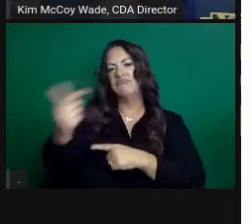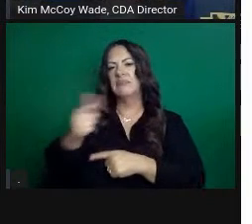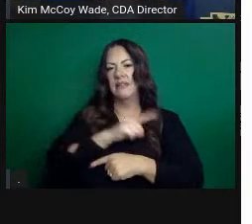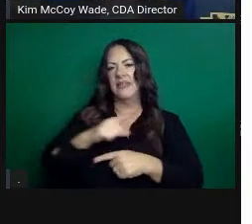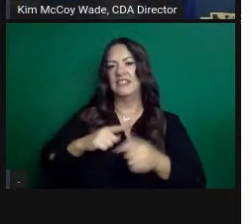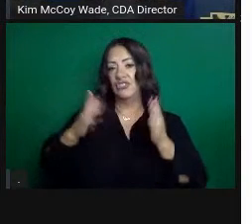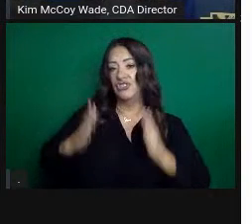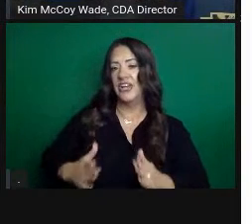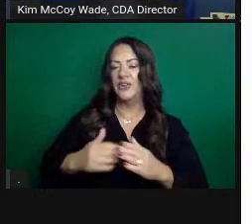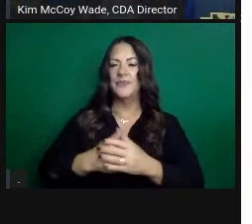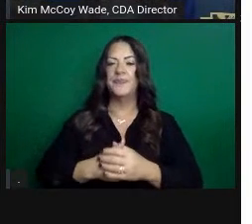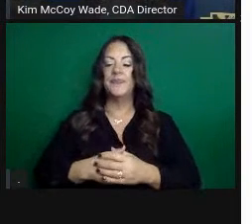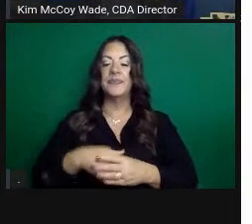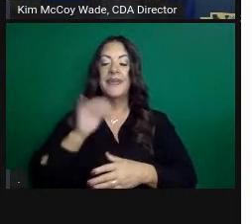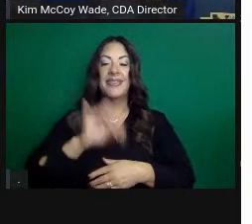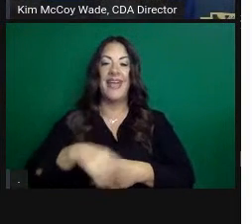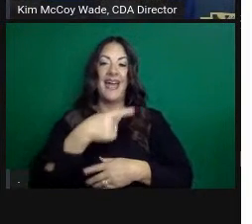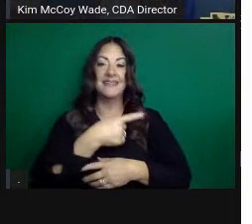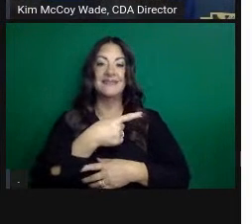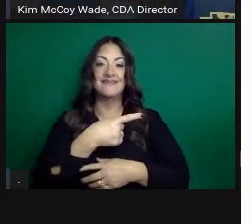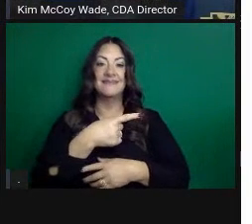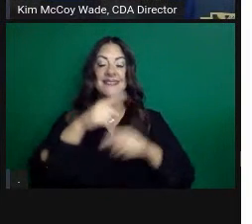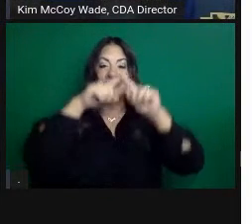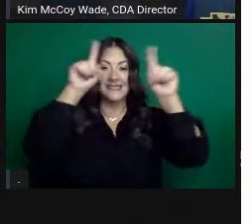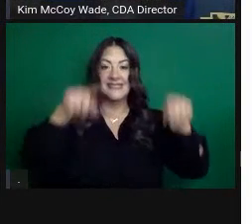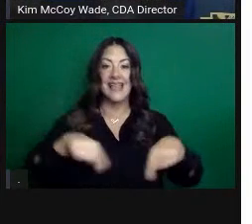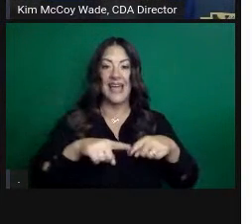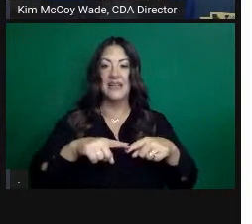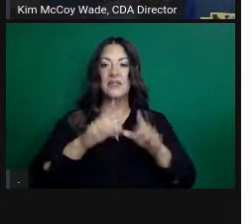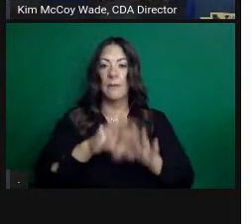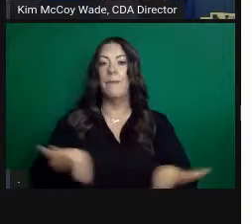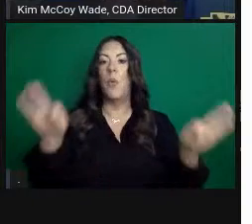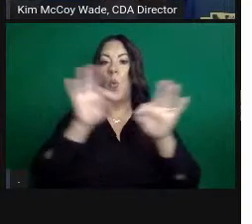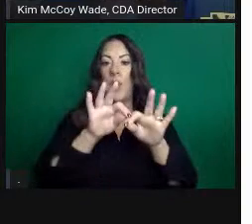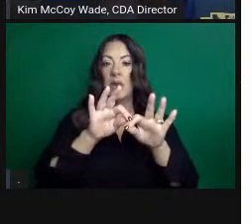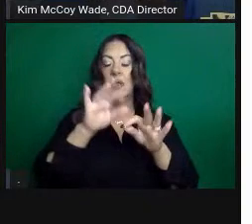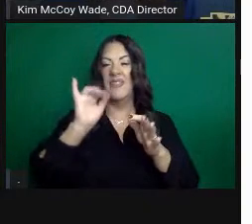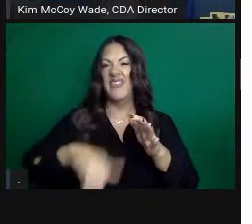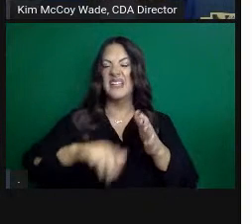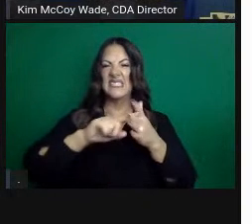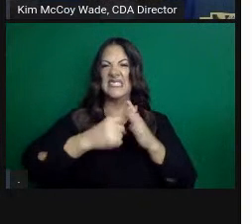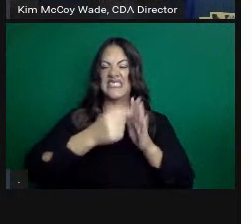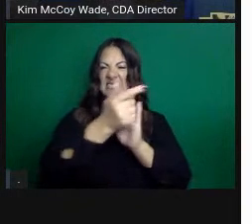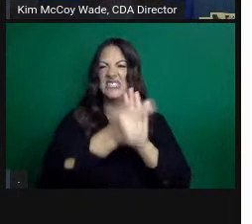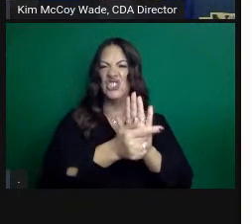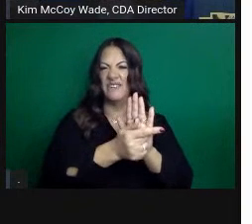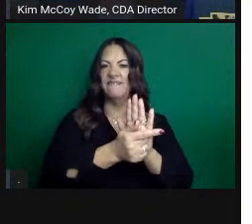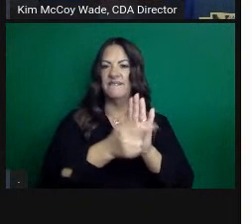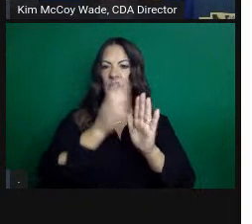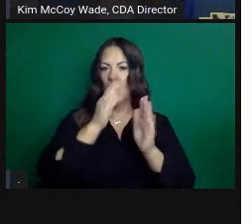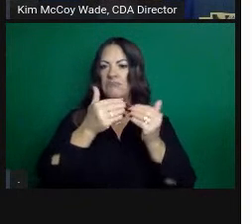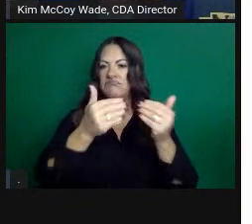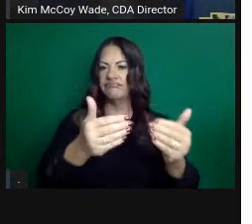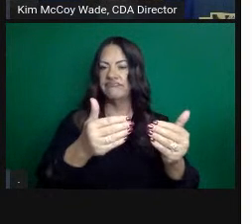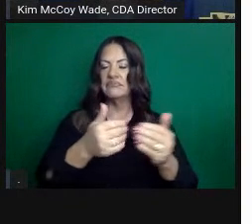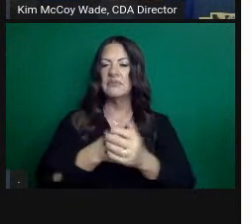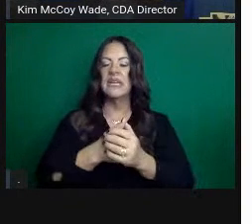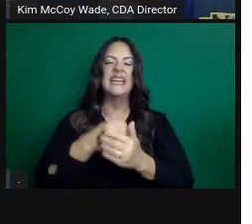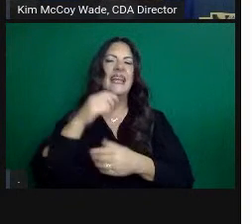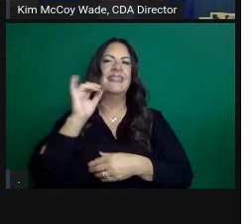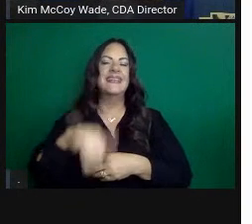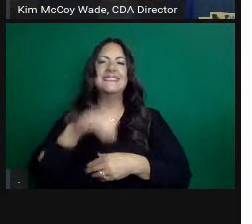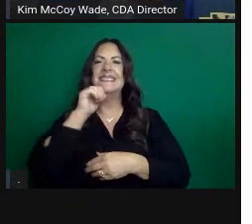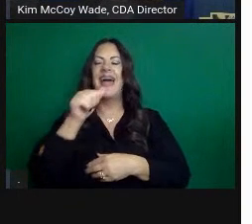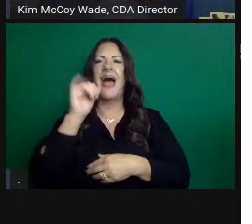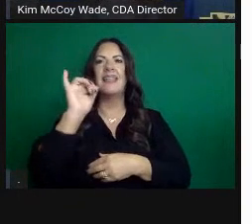slide, you talked about the local playbook, but two other really important pieces of how we're all going to keep our commitment for this not to be the plan on the shelf, as the governor